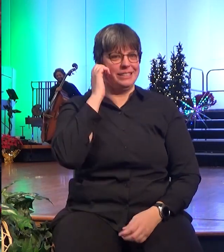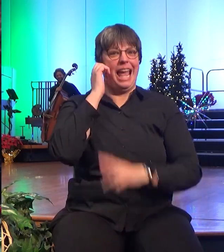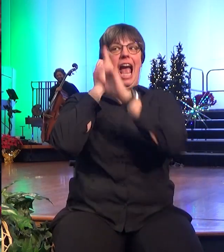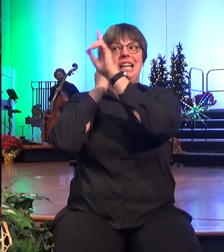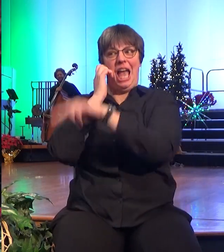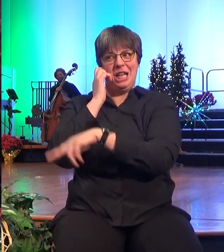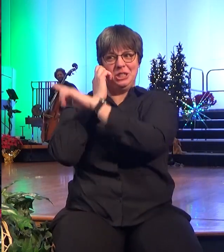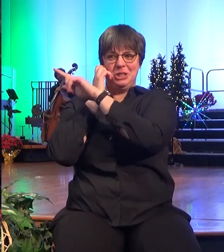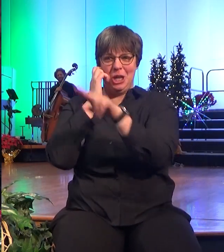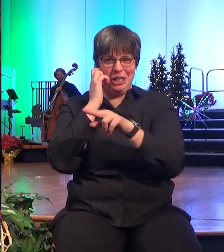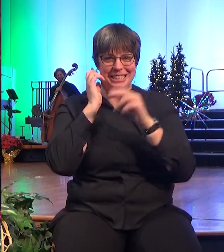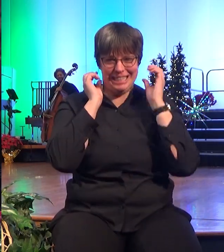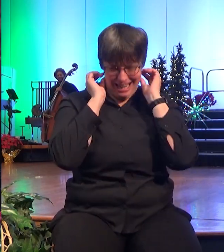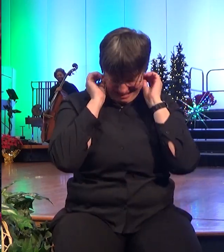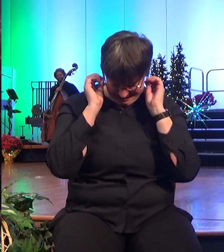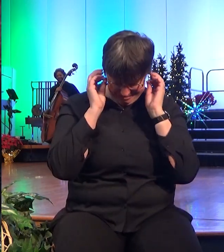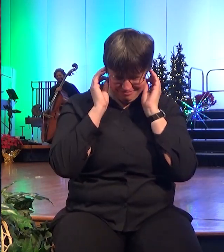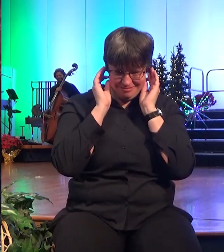Gesundheit.